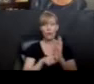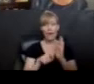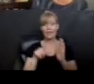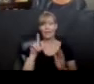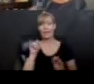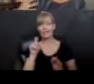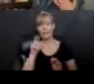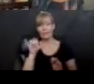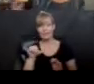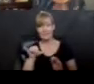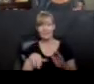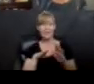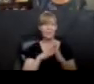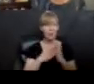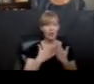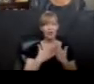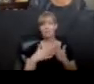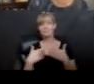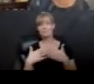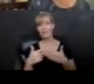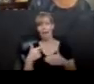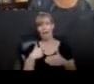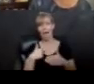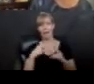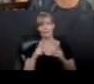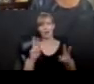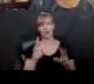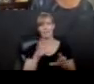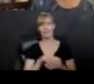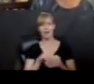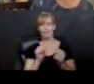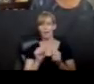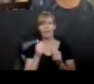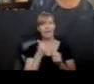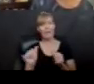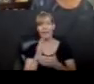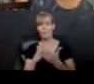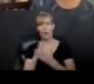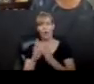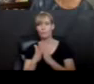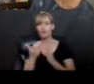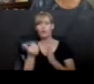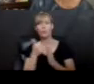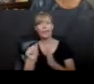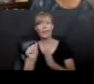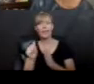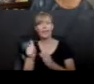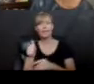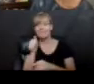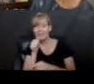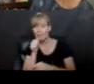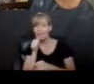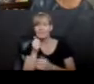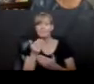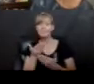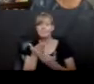books, I, like I said, I'm very, um, involved in all different aspects of books. So any behind the scenes secrets that you, um, that you are